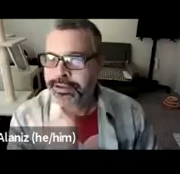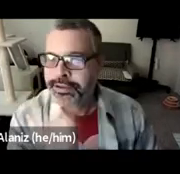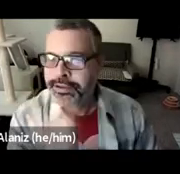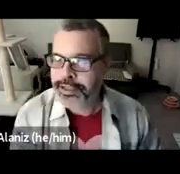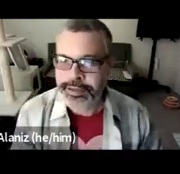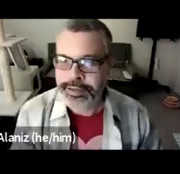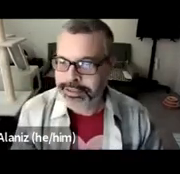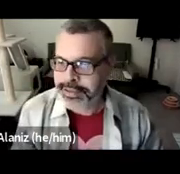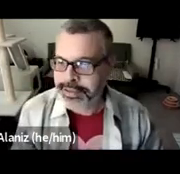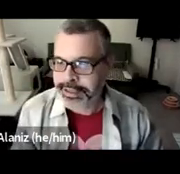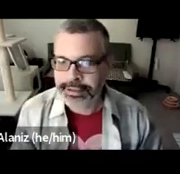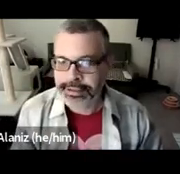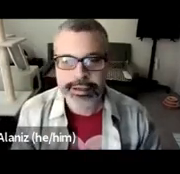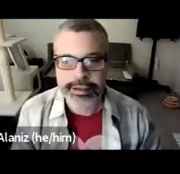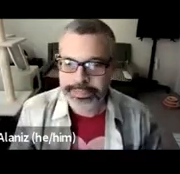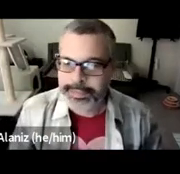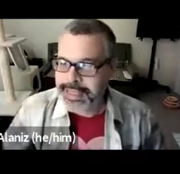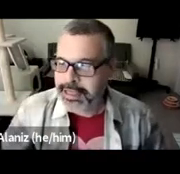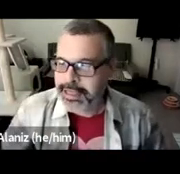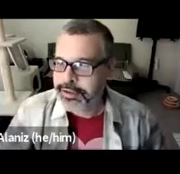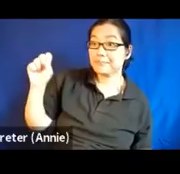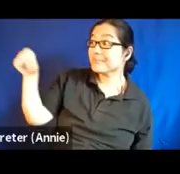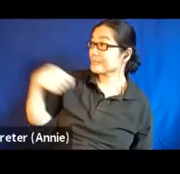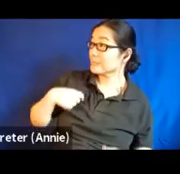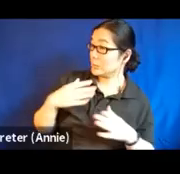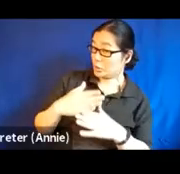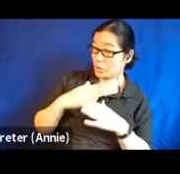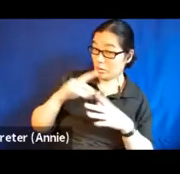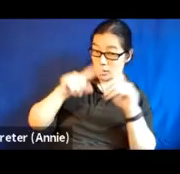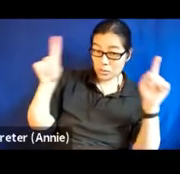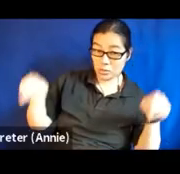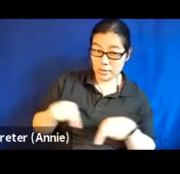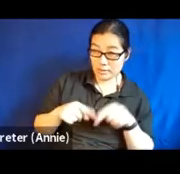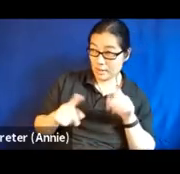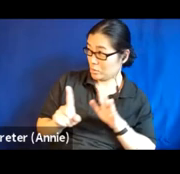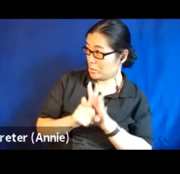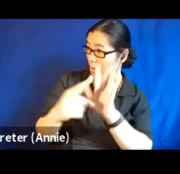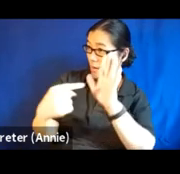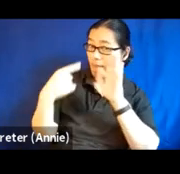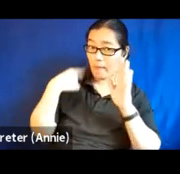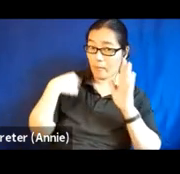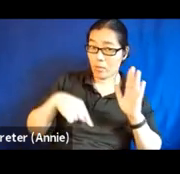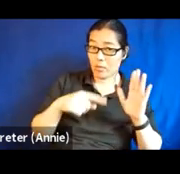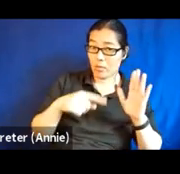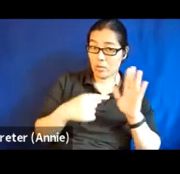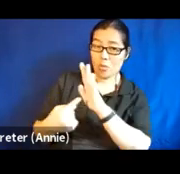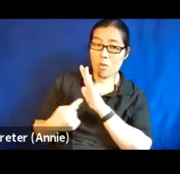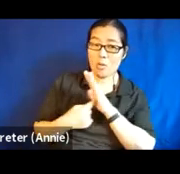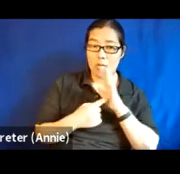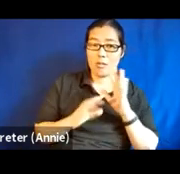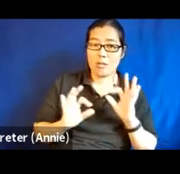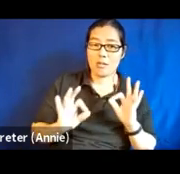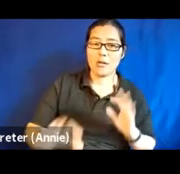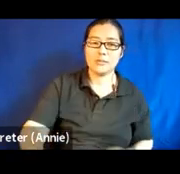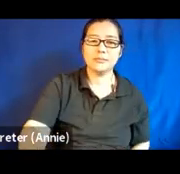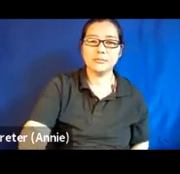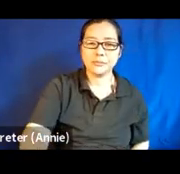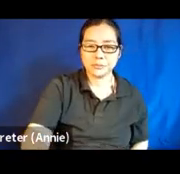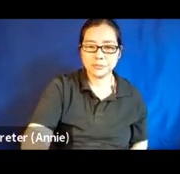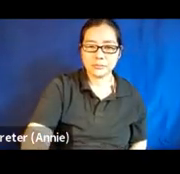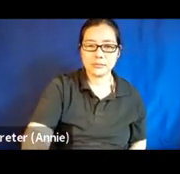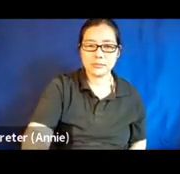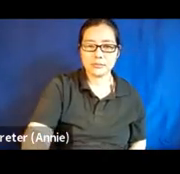once again, trying to share my screen. Um, is that showing up for you all? Yep. Thanks, Jose. Thank you. So, um,